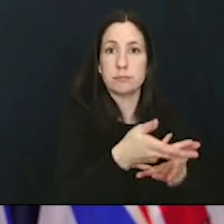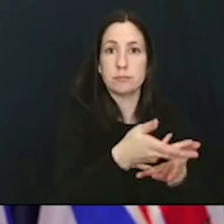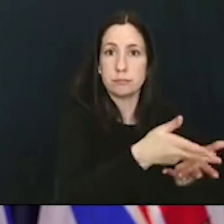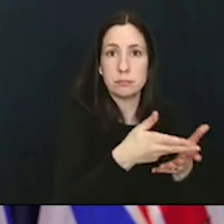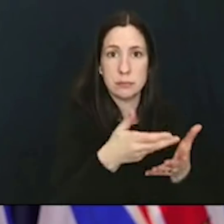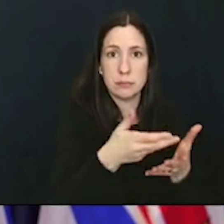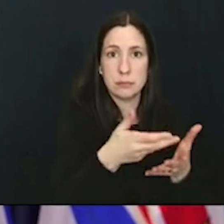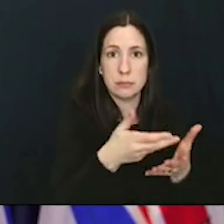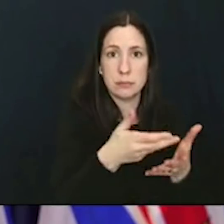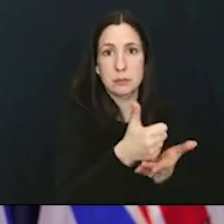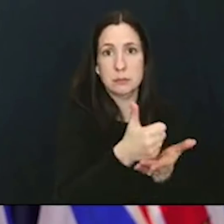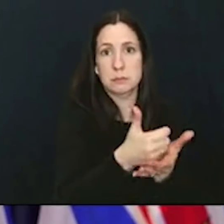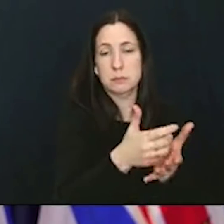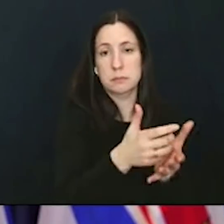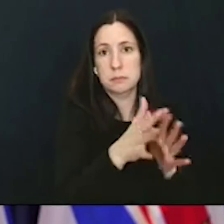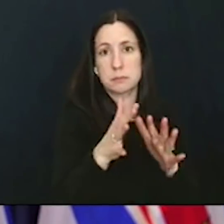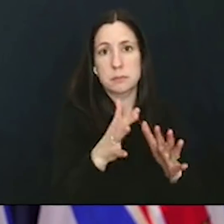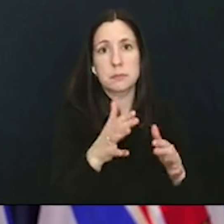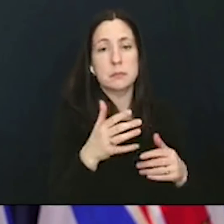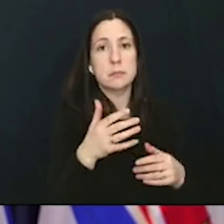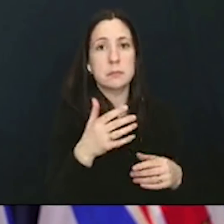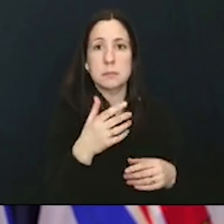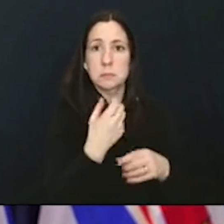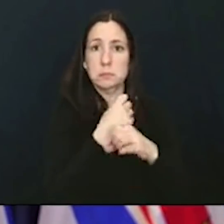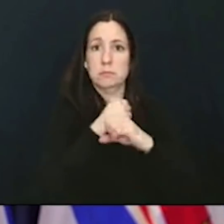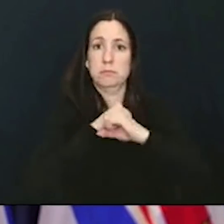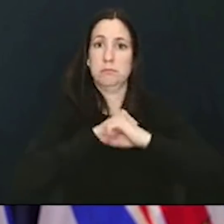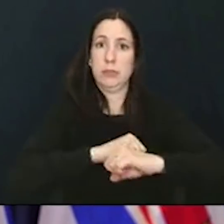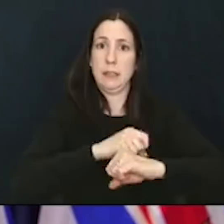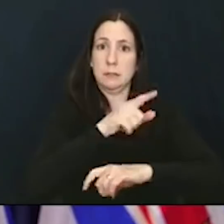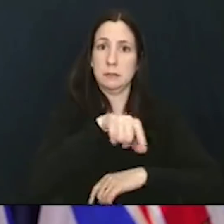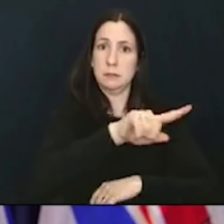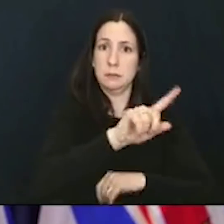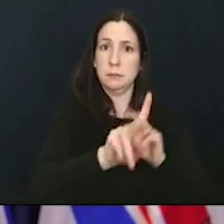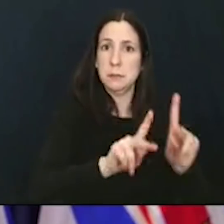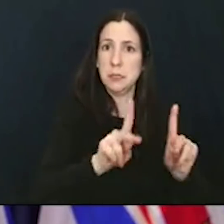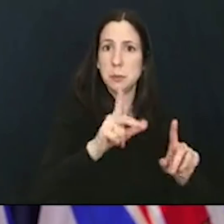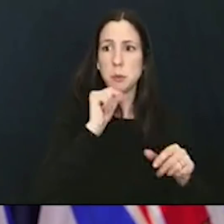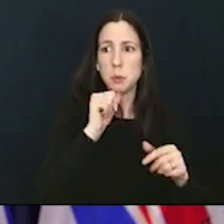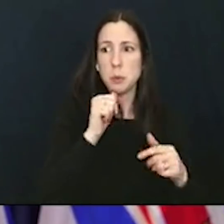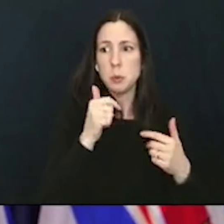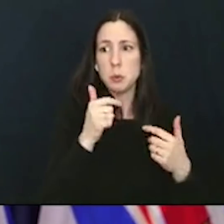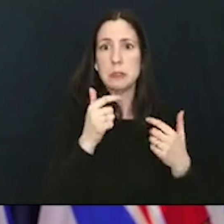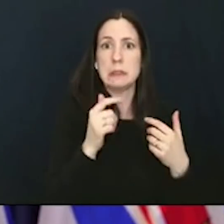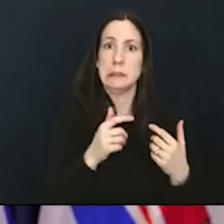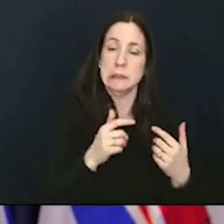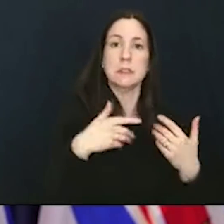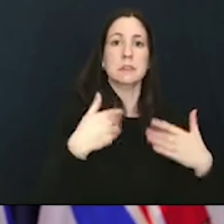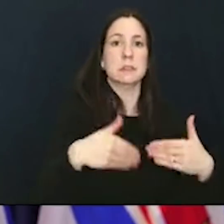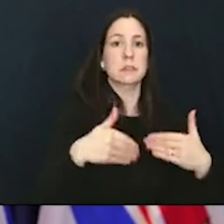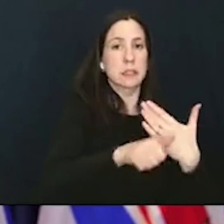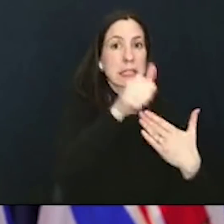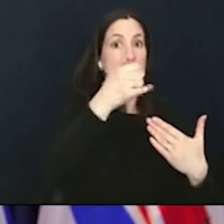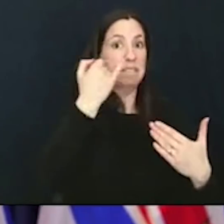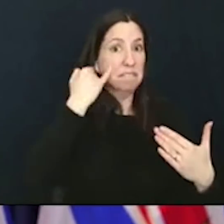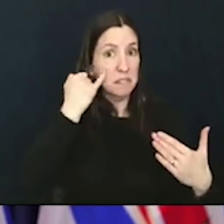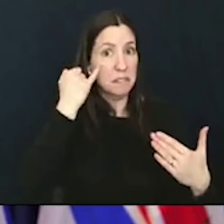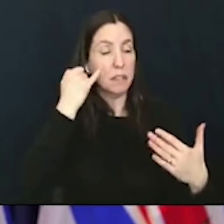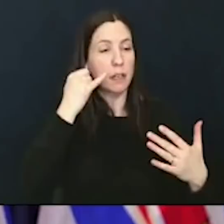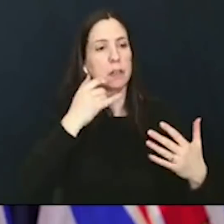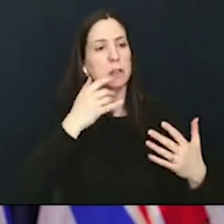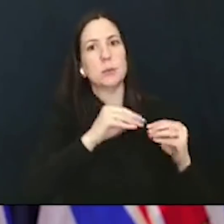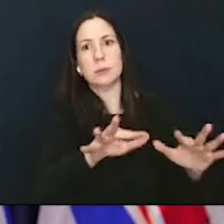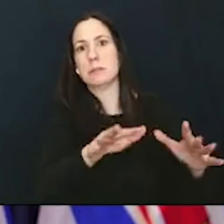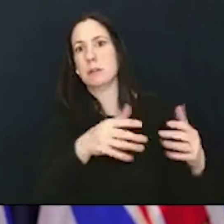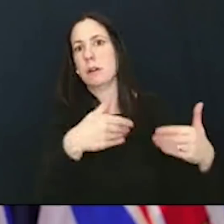in dealing with some of our most vulnerable populations in the province and providing them with care. We're entering into a new phase. This is what